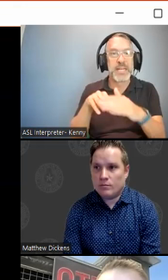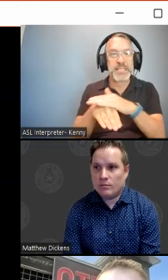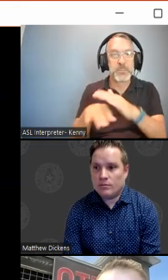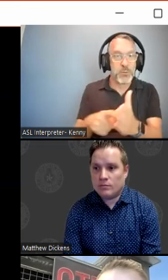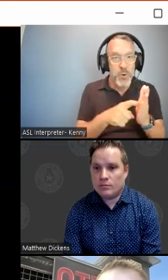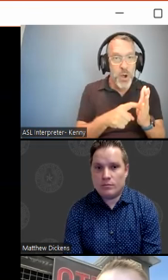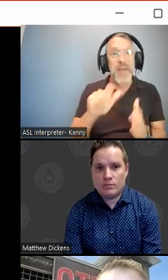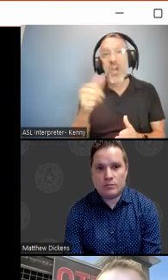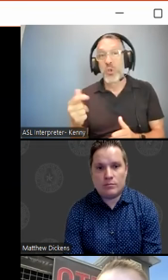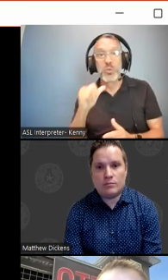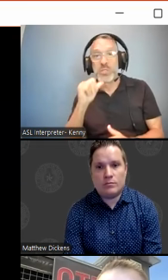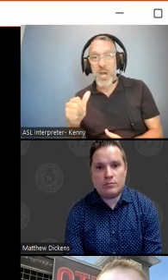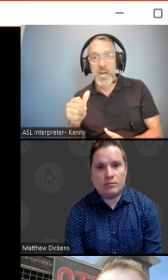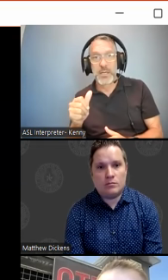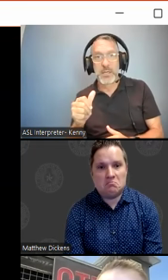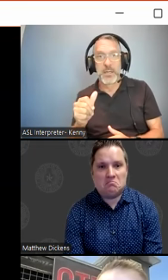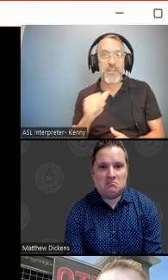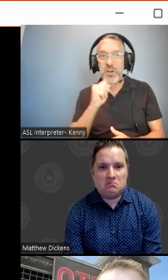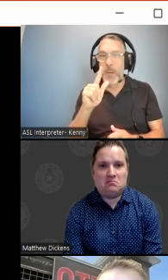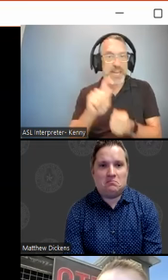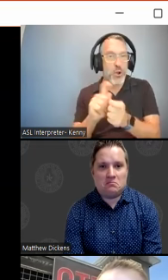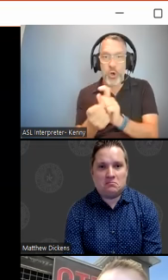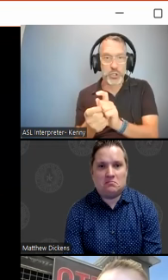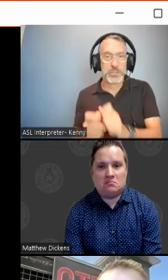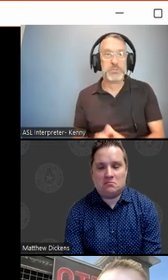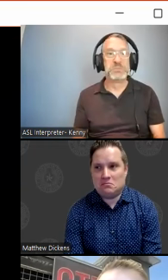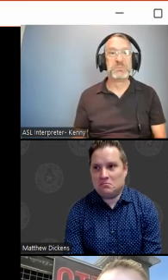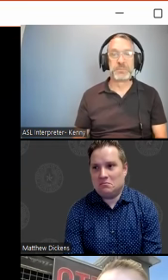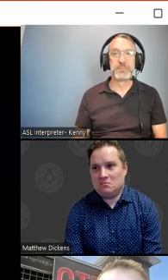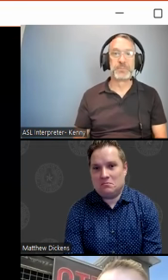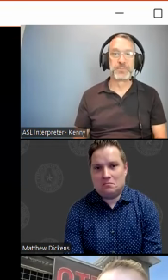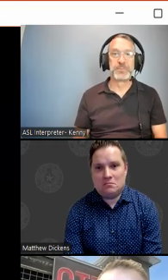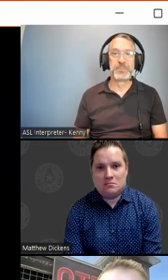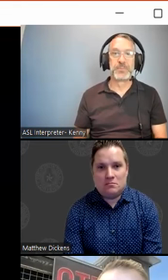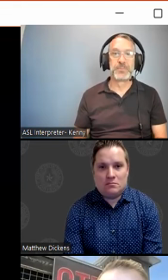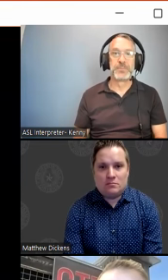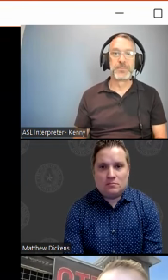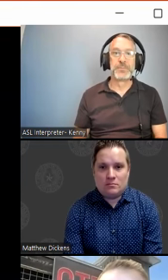but the others would not, as they are not being altered. Okay.